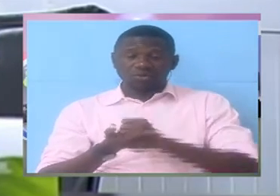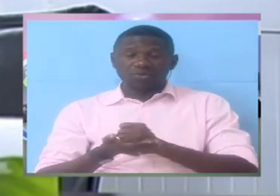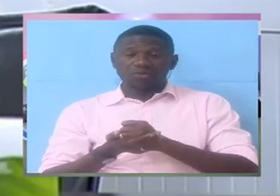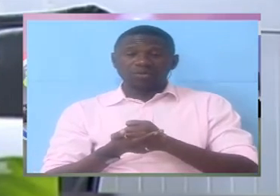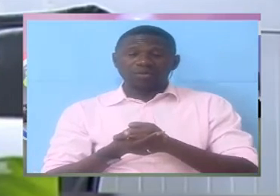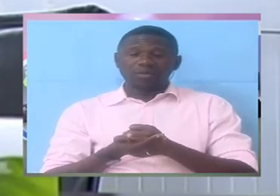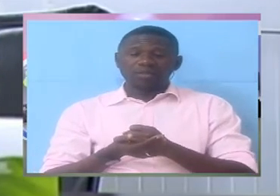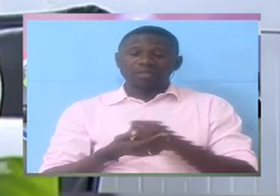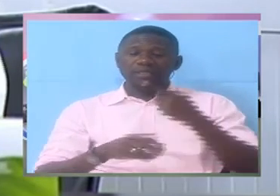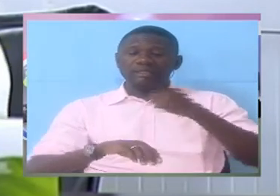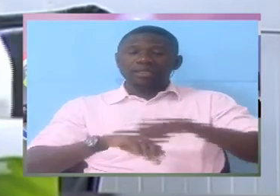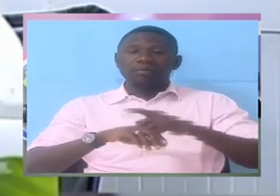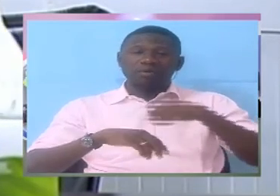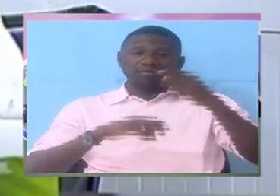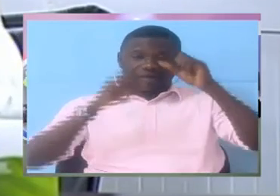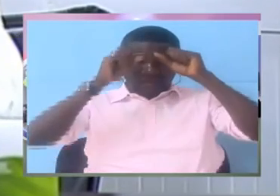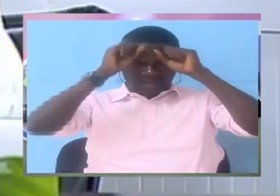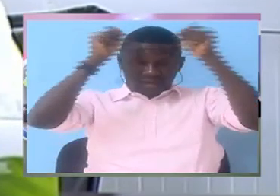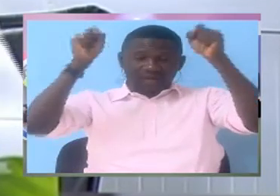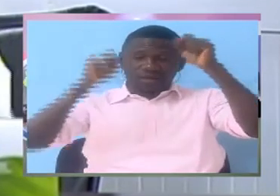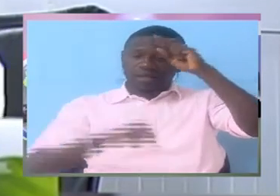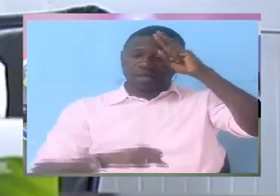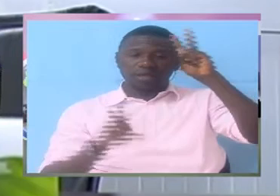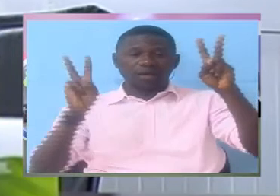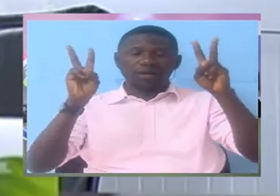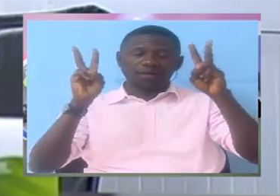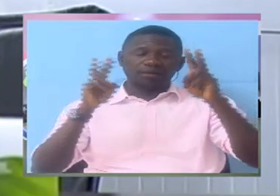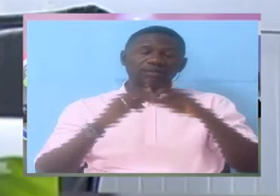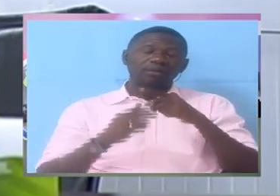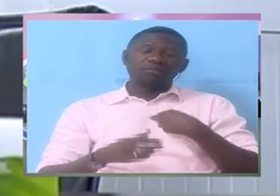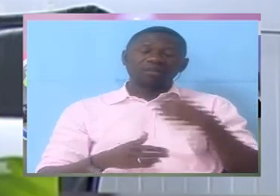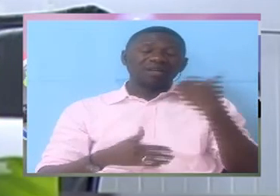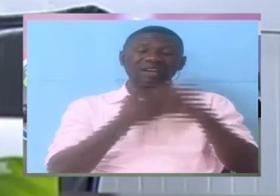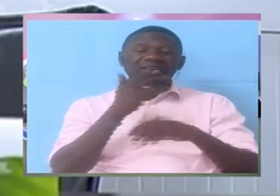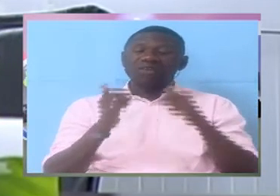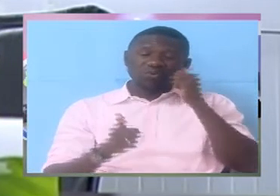and I have never used it.